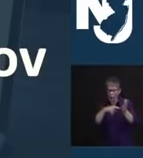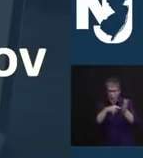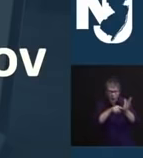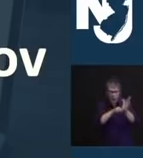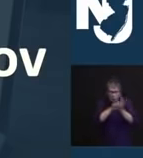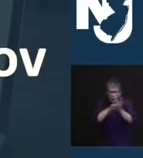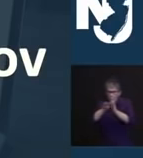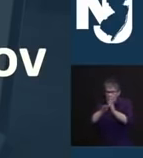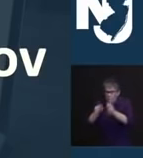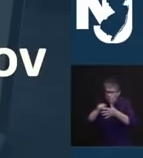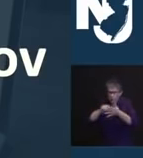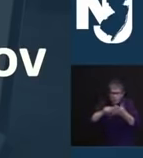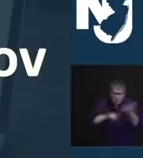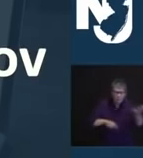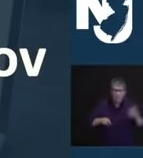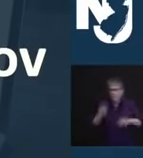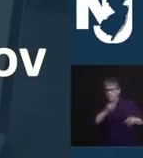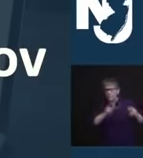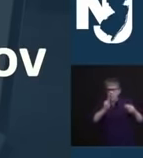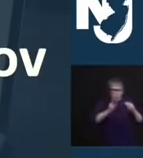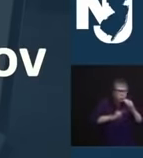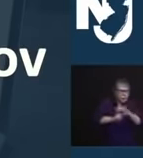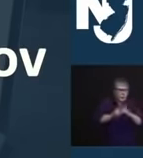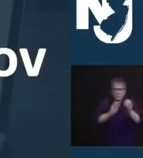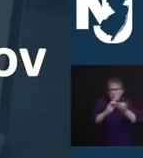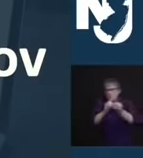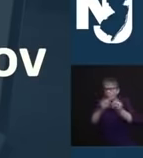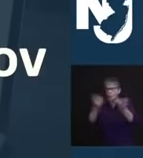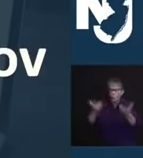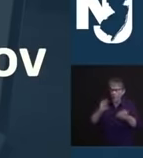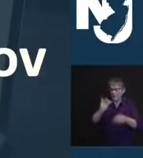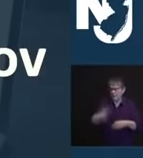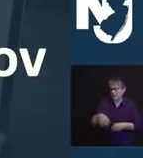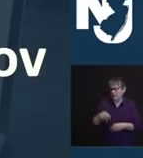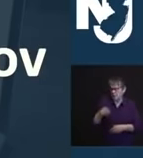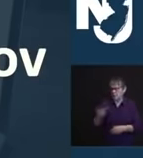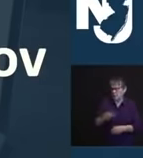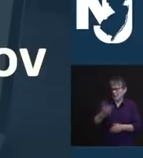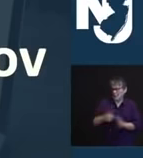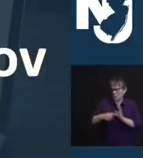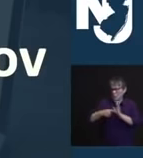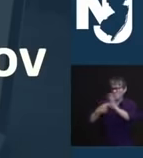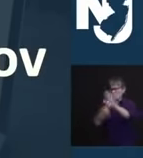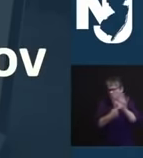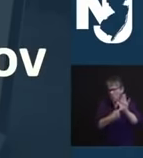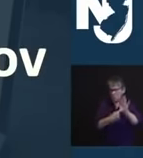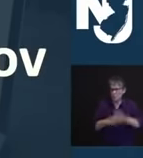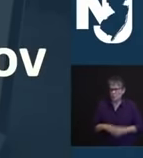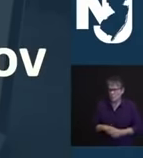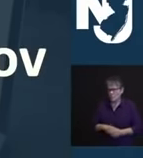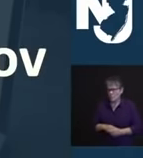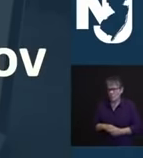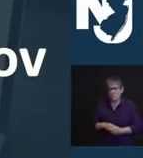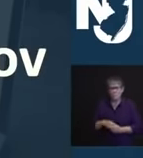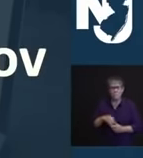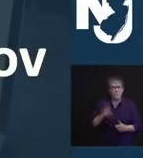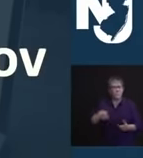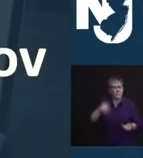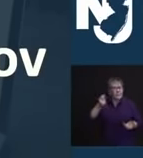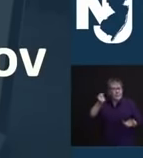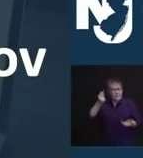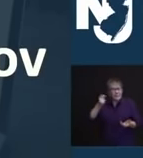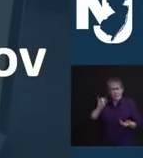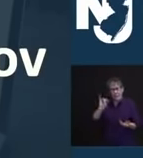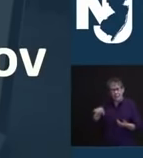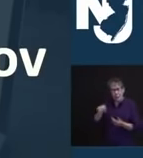forgive me if I may make my first holiday-themed comparison of the week and of the season. That modeling is not unlike